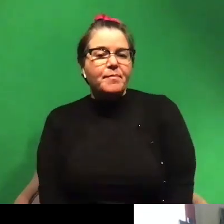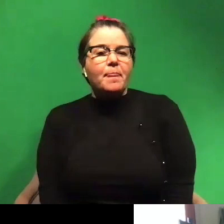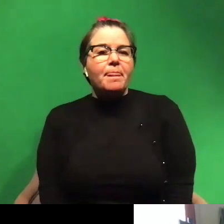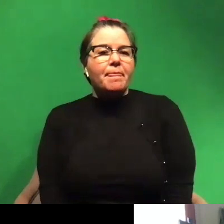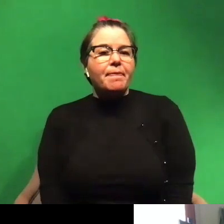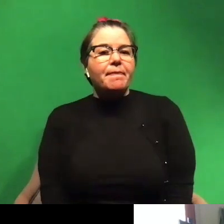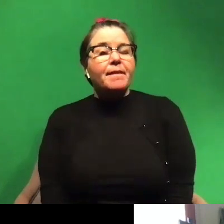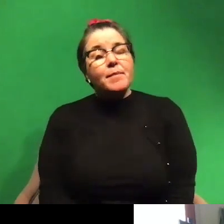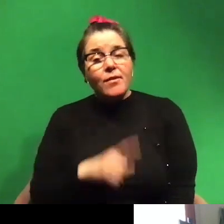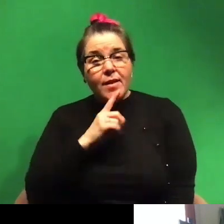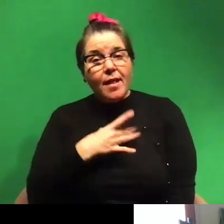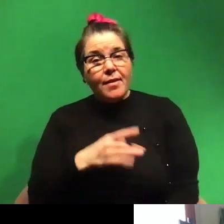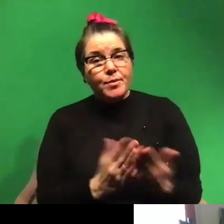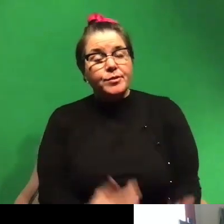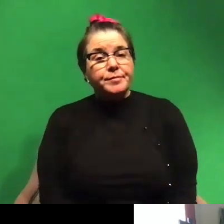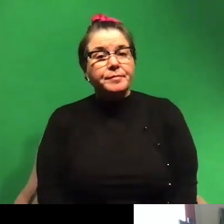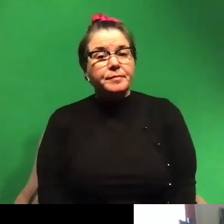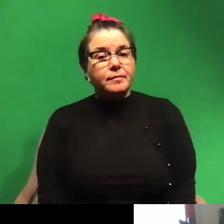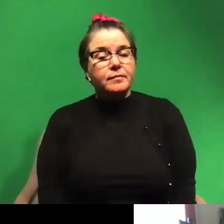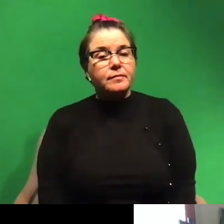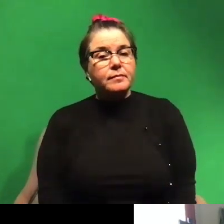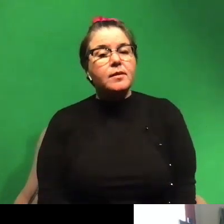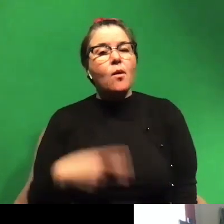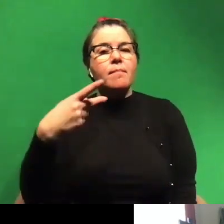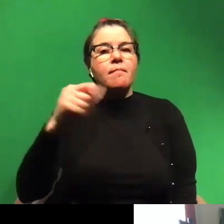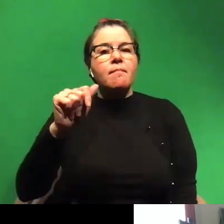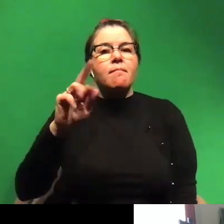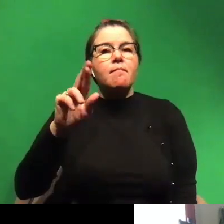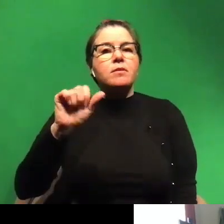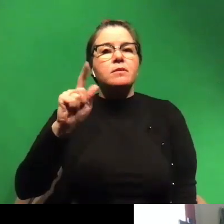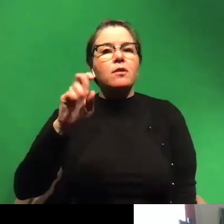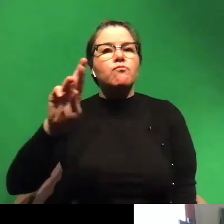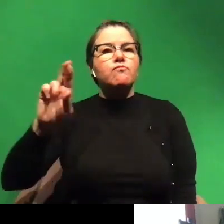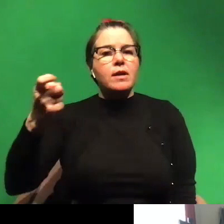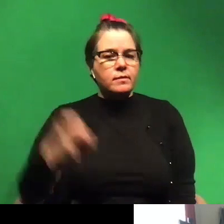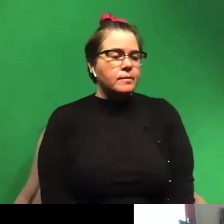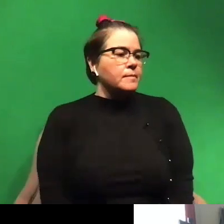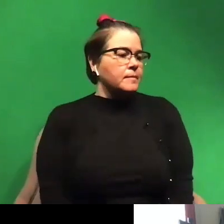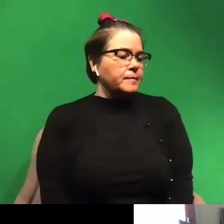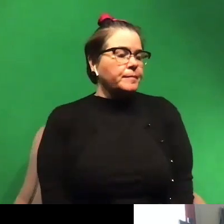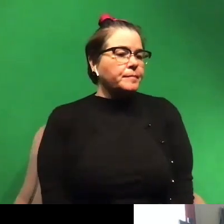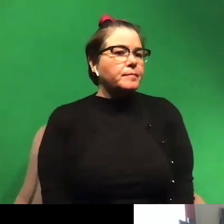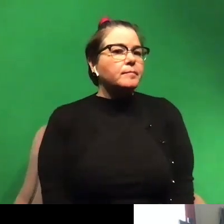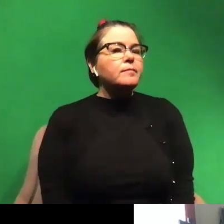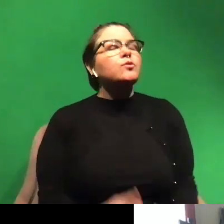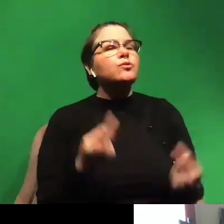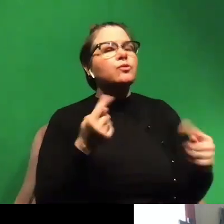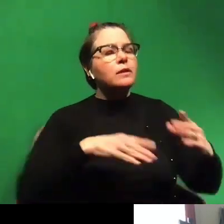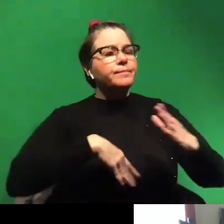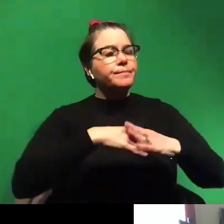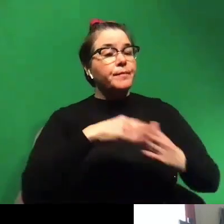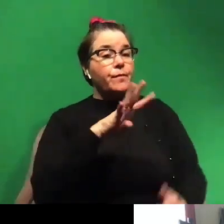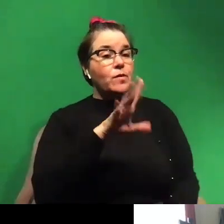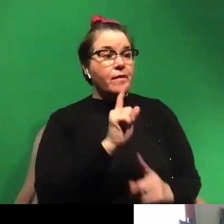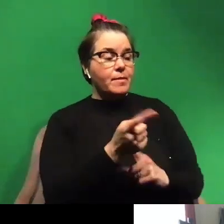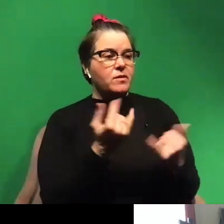really like that book. Parasite Rex is what it's called. Parasite Rex. Okay, cool. Okay, so we try to keep these to be about 45